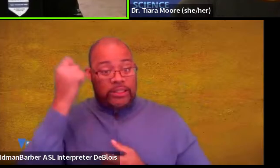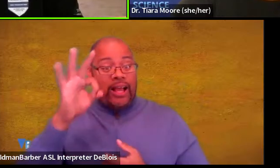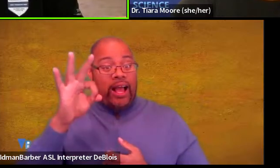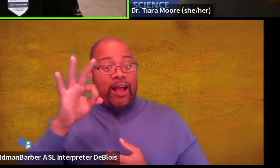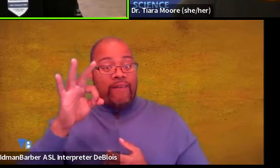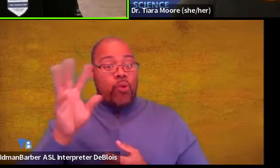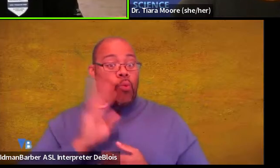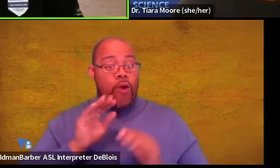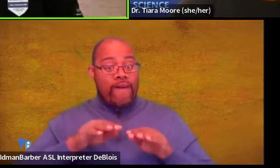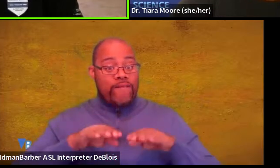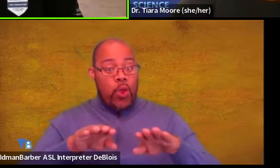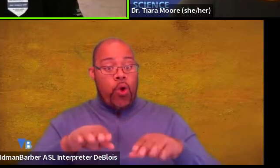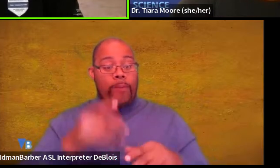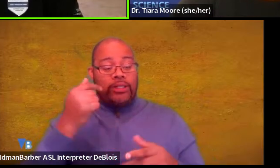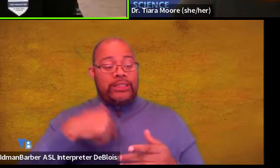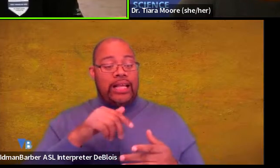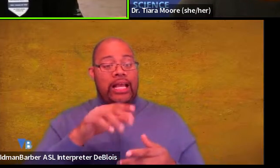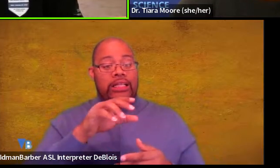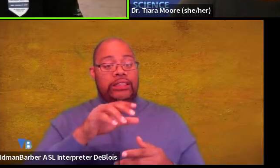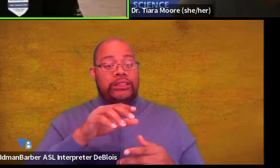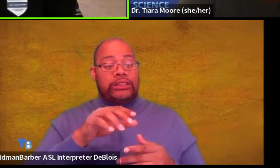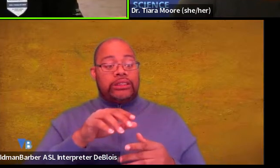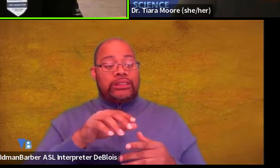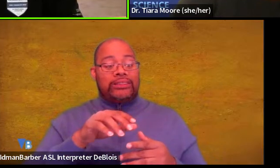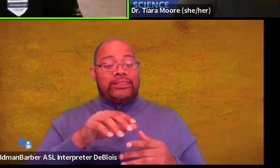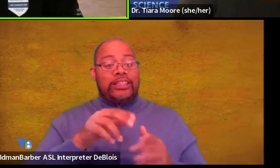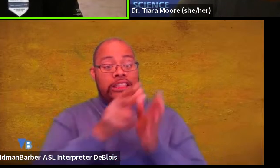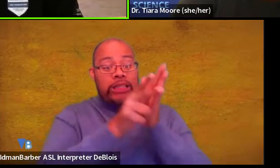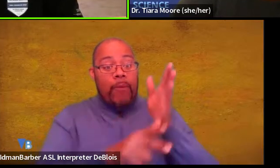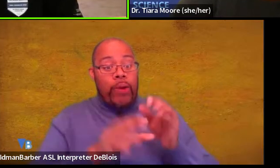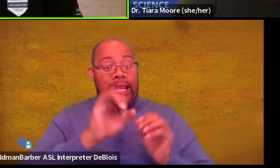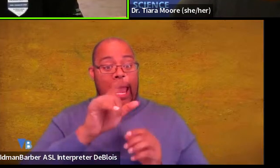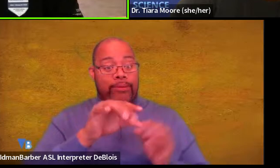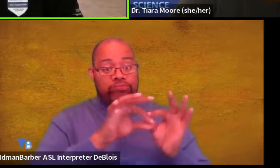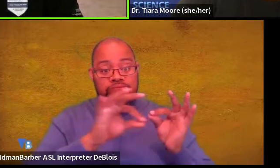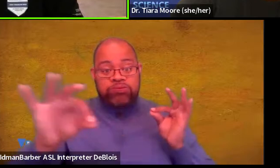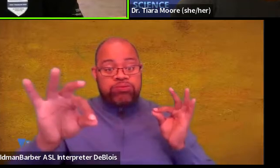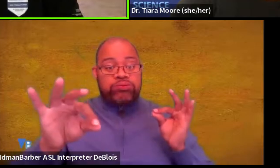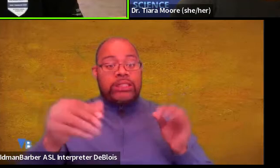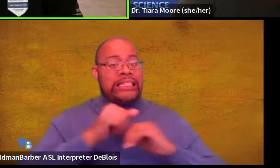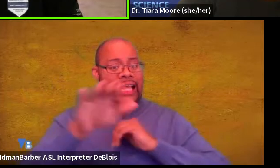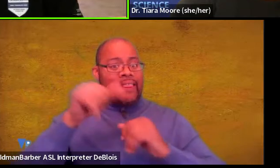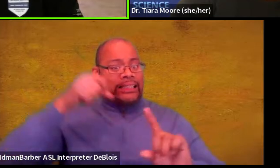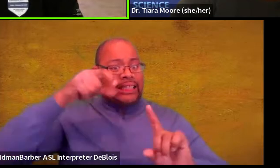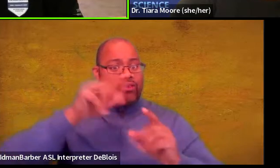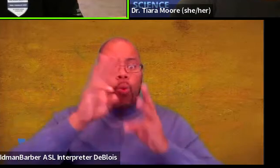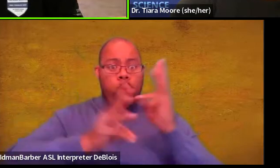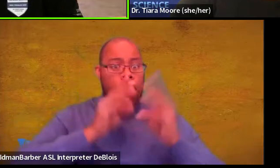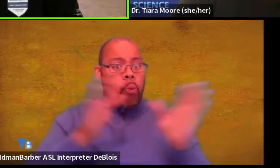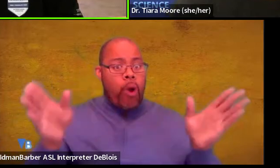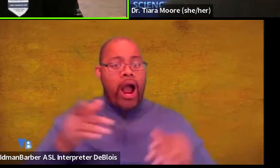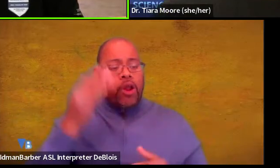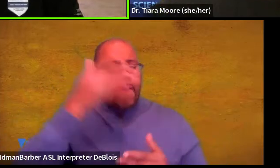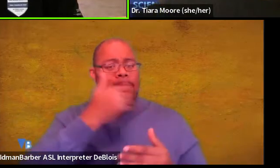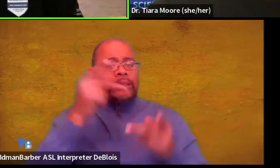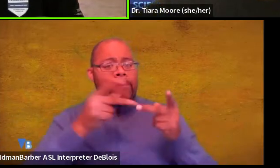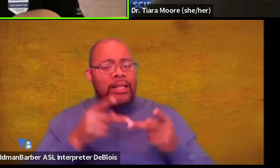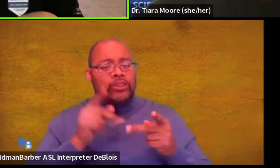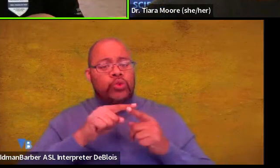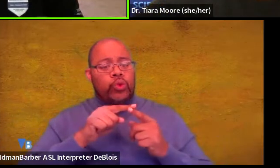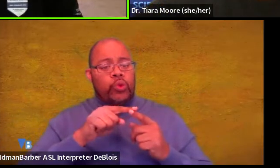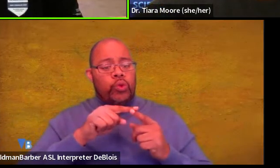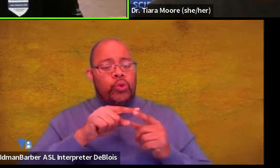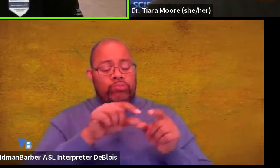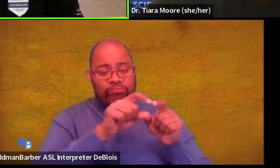seafloor, because of submarine cables that are sending these signals around the world. And in order to know the best places to lay